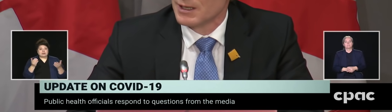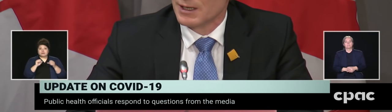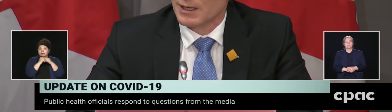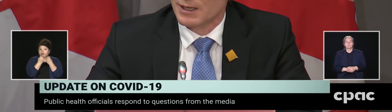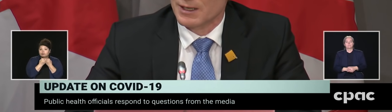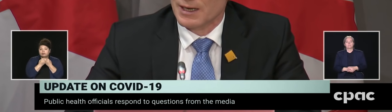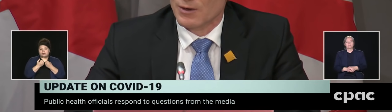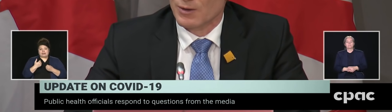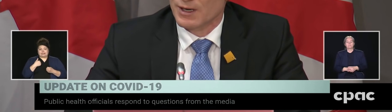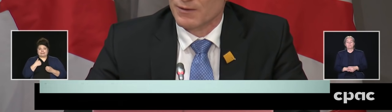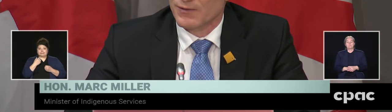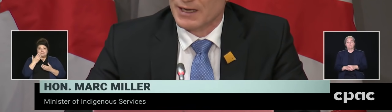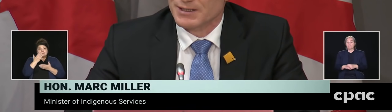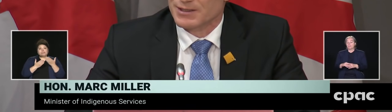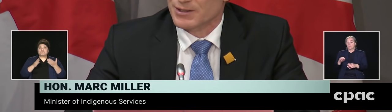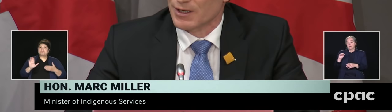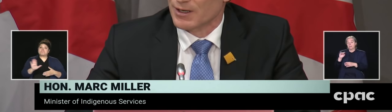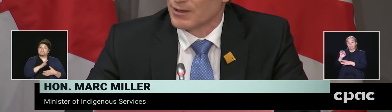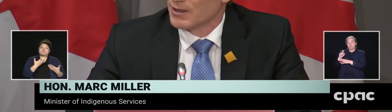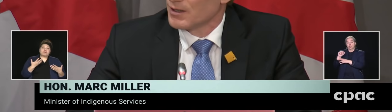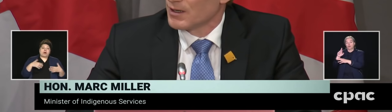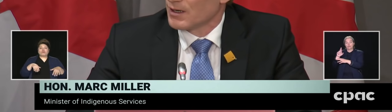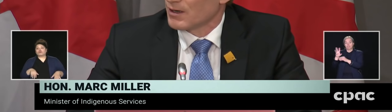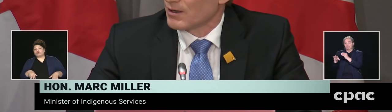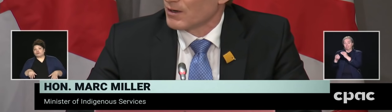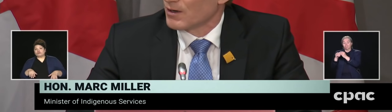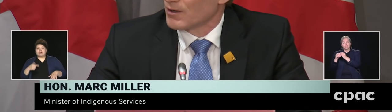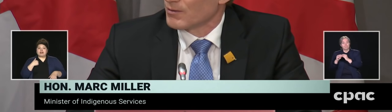complacency and how vaccines are